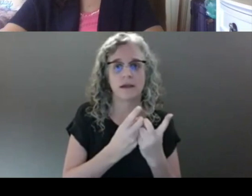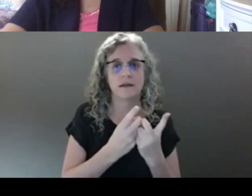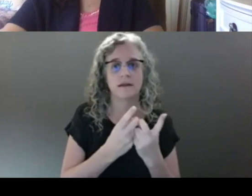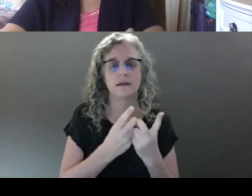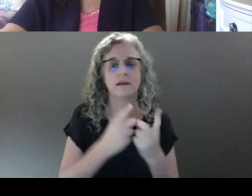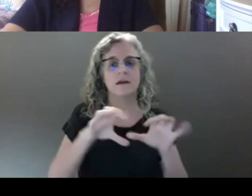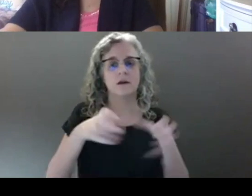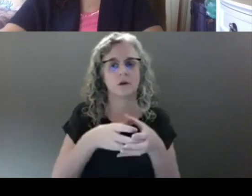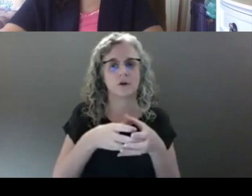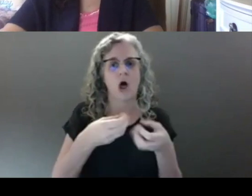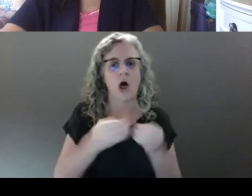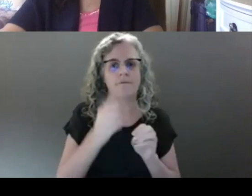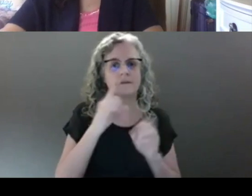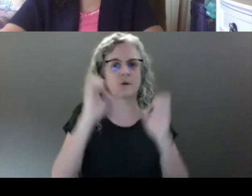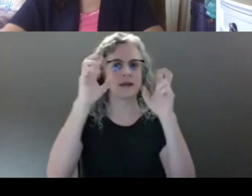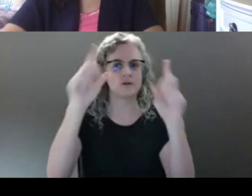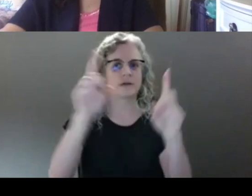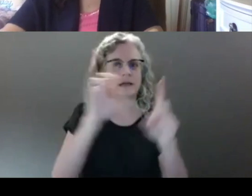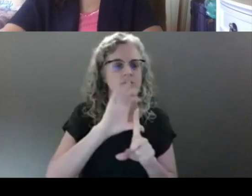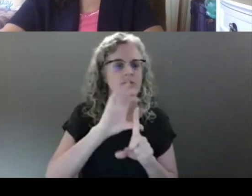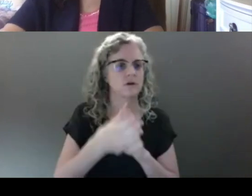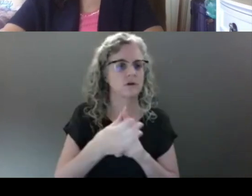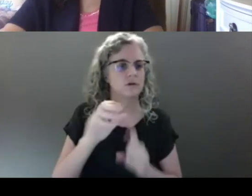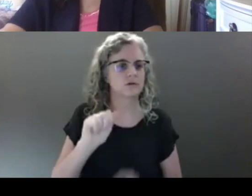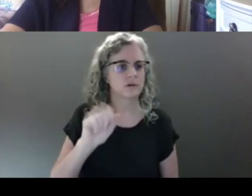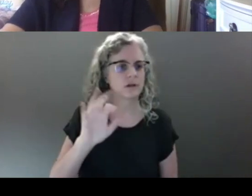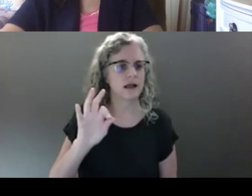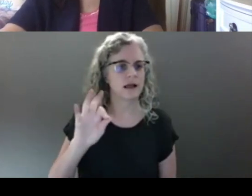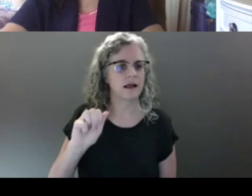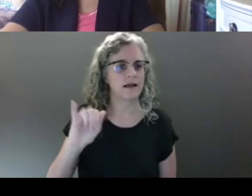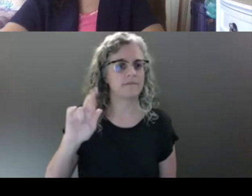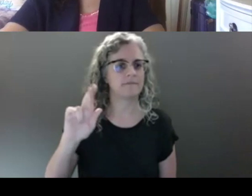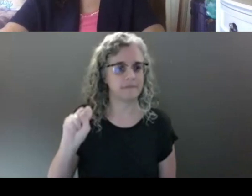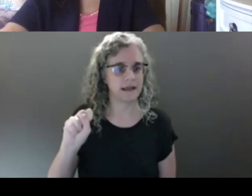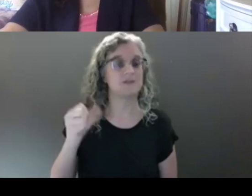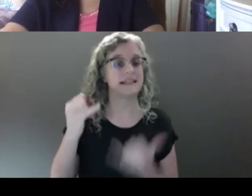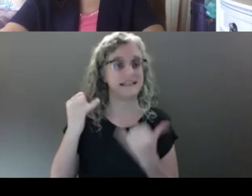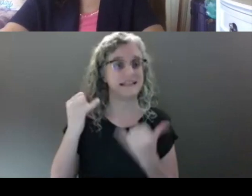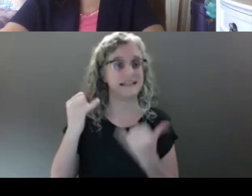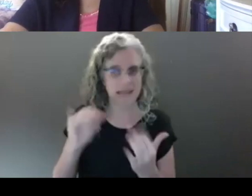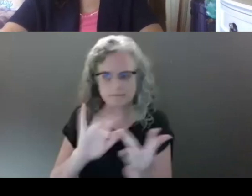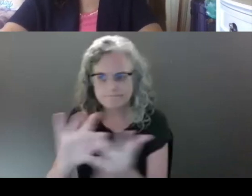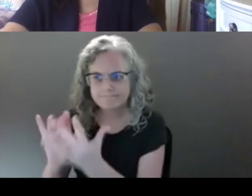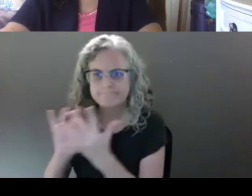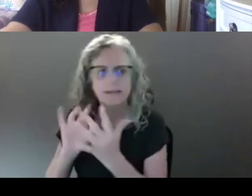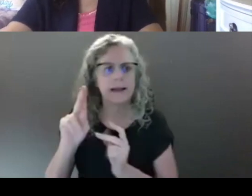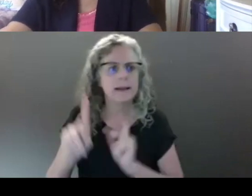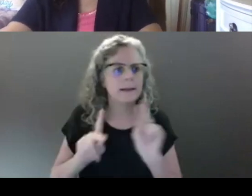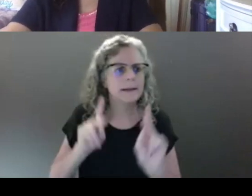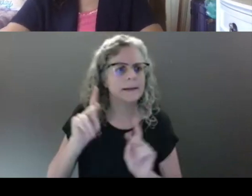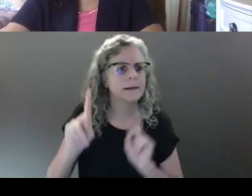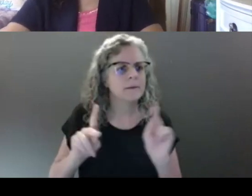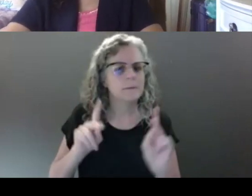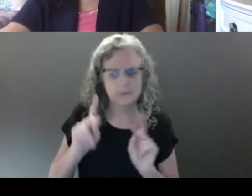featuring a lot of stories of alumni with disabilities that have participated in international